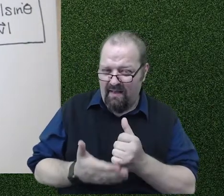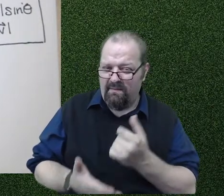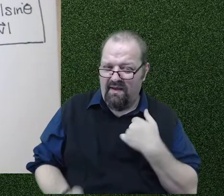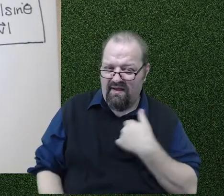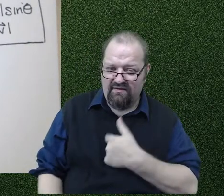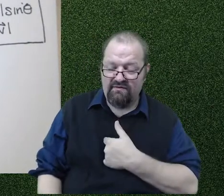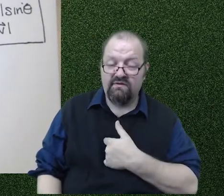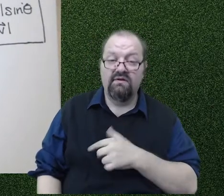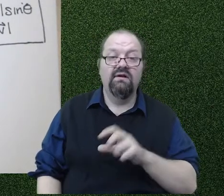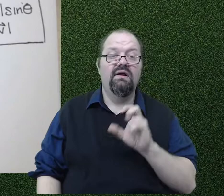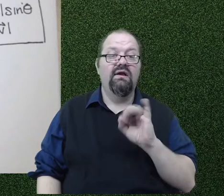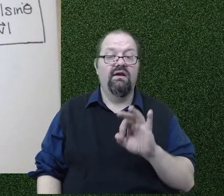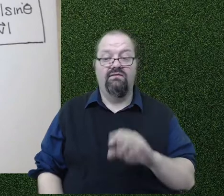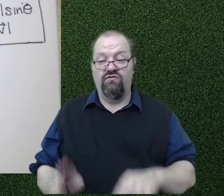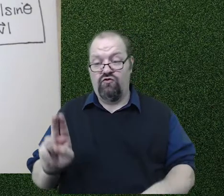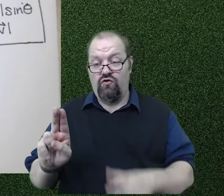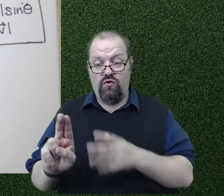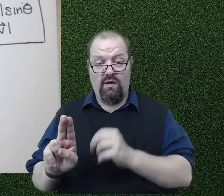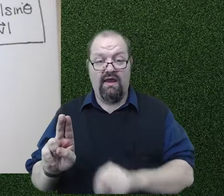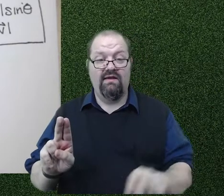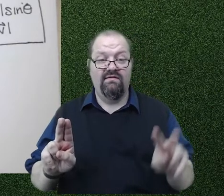Now if U and V